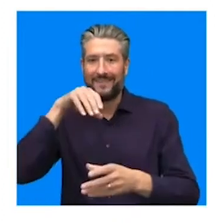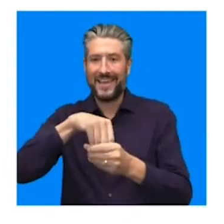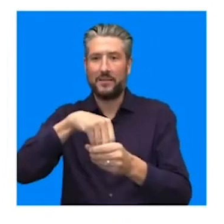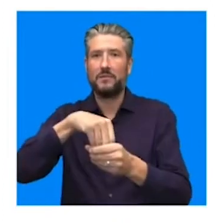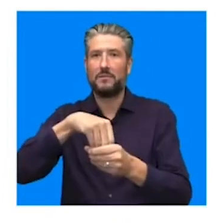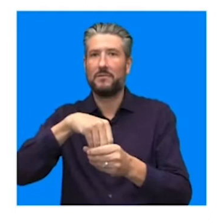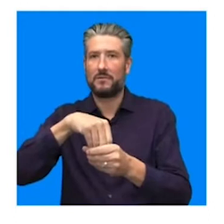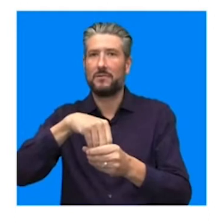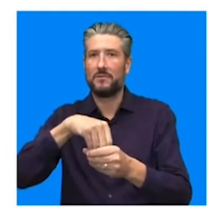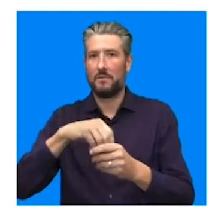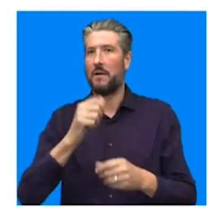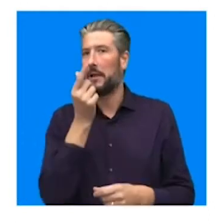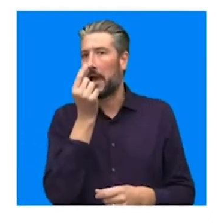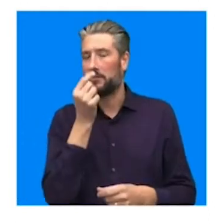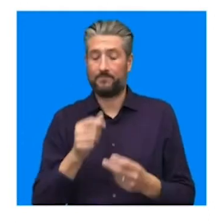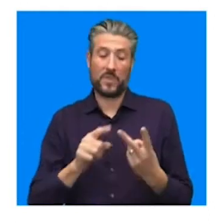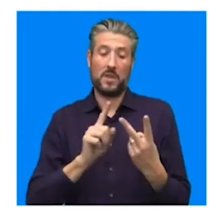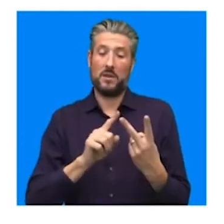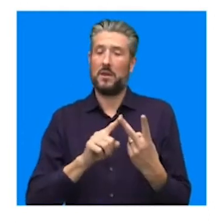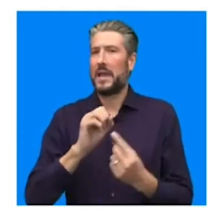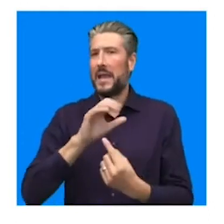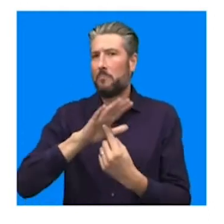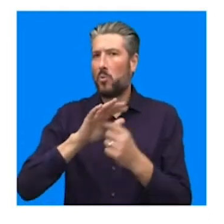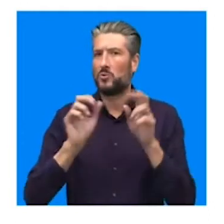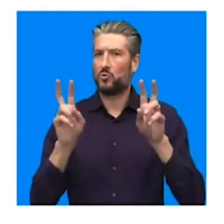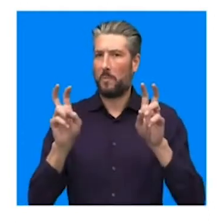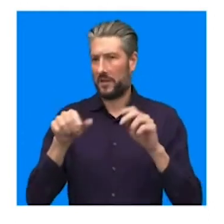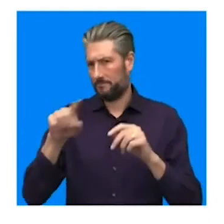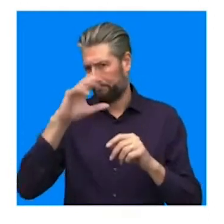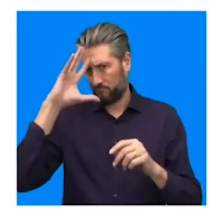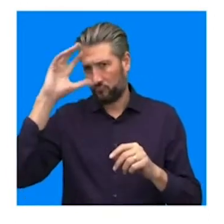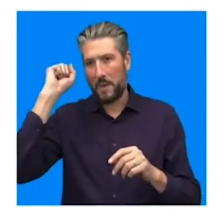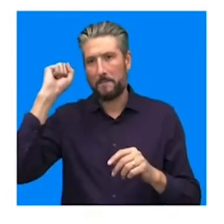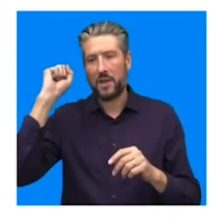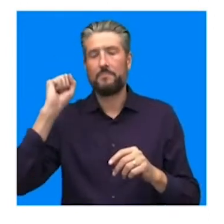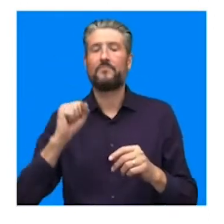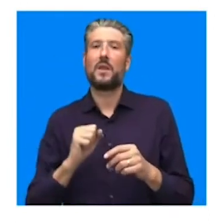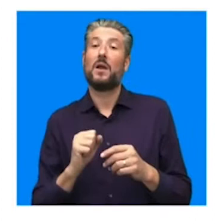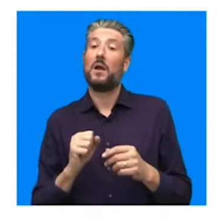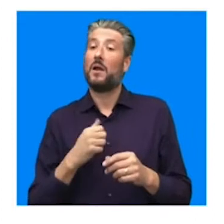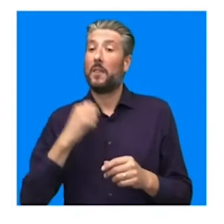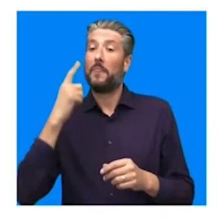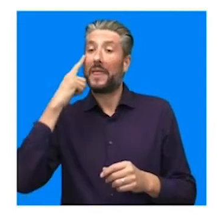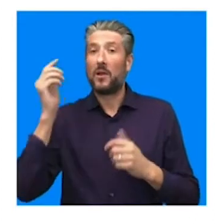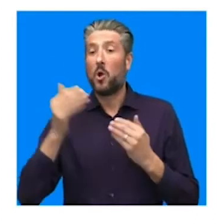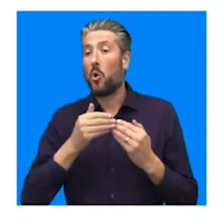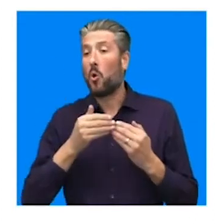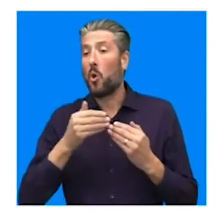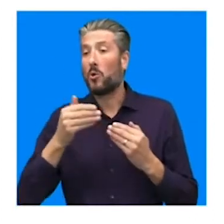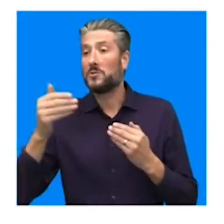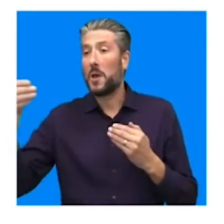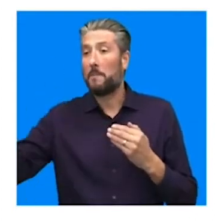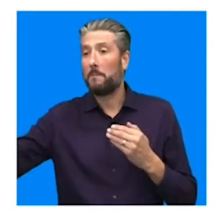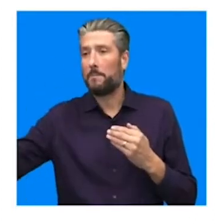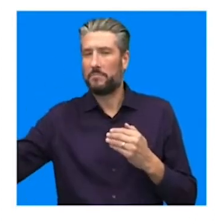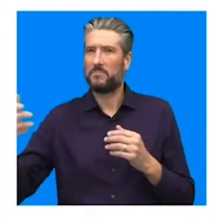second important topic to remember is that if we're looking at the longer term push of